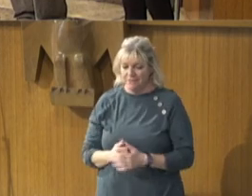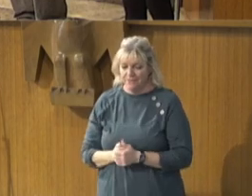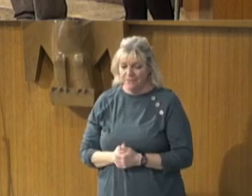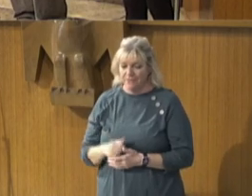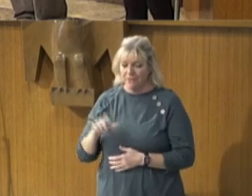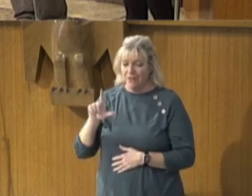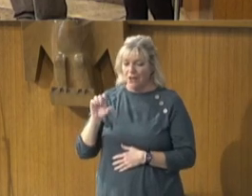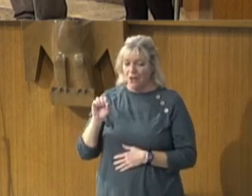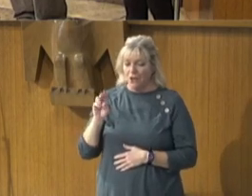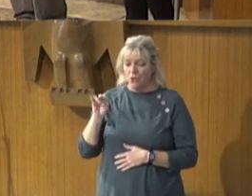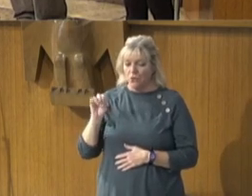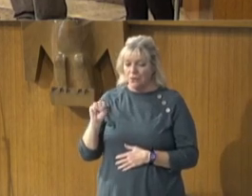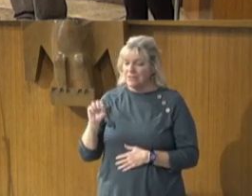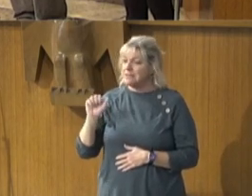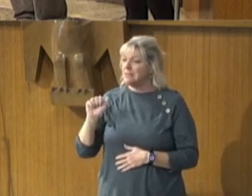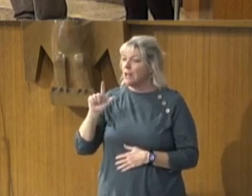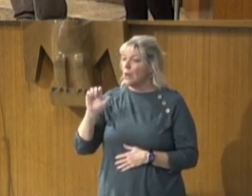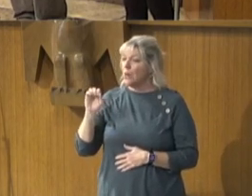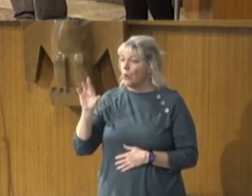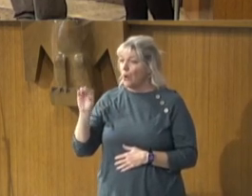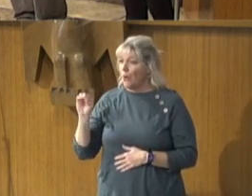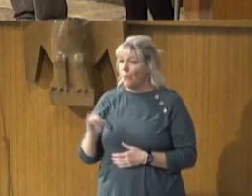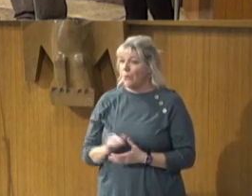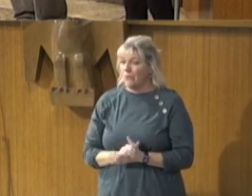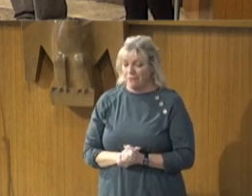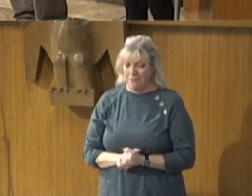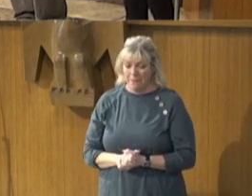Louis Thomas Aloro.